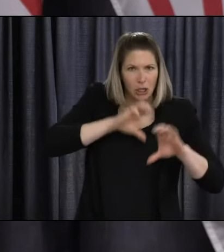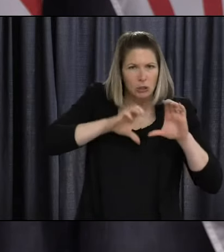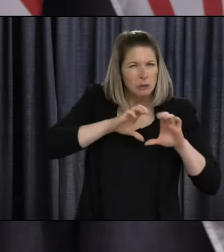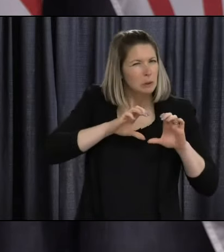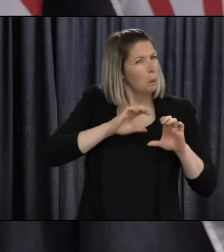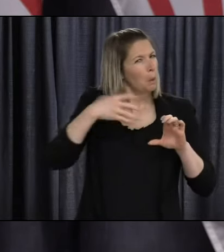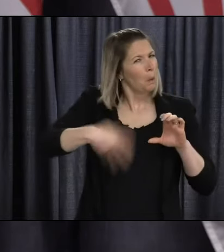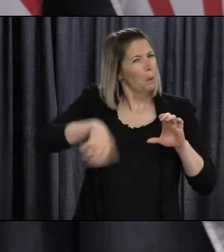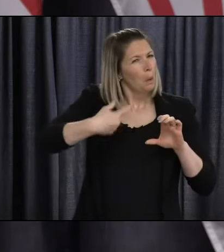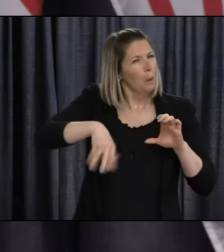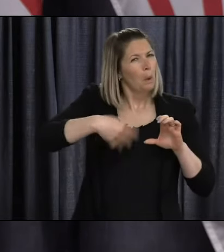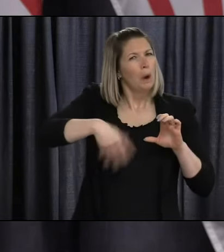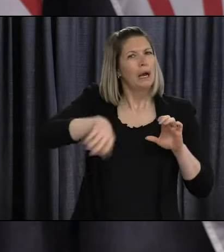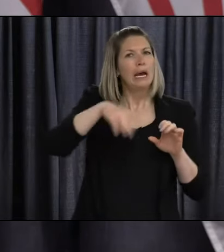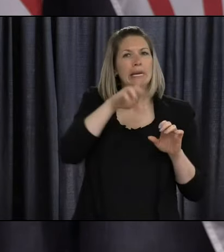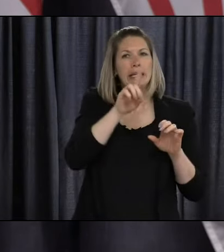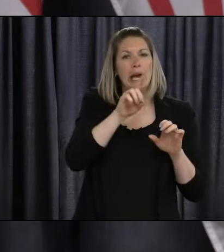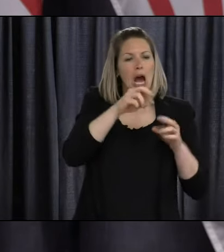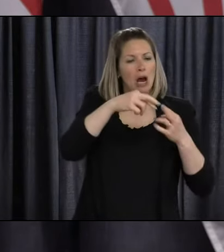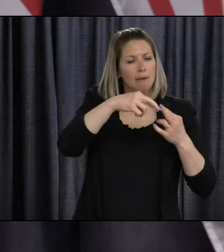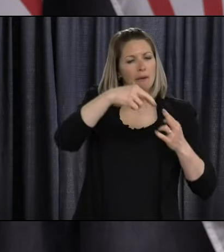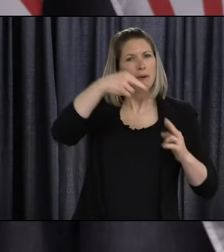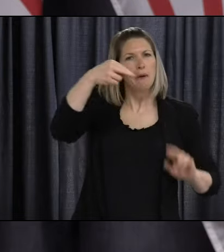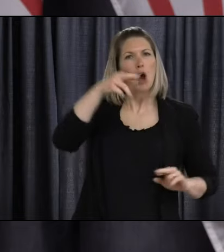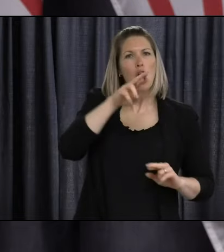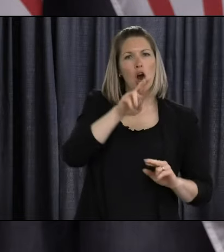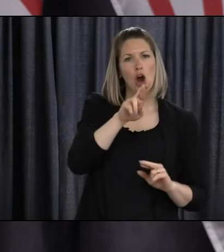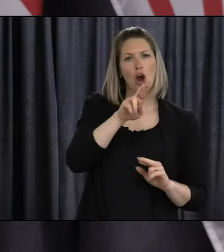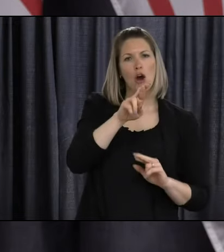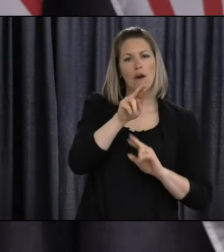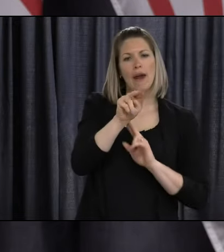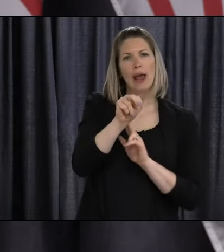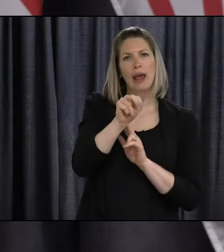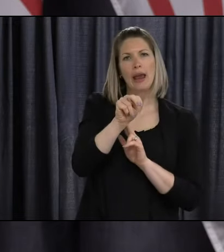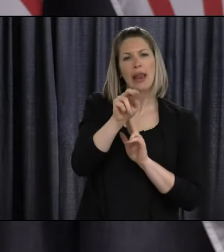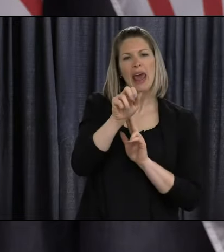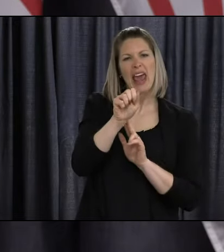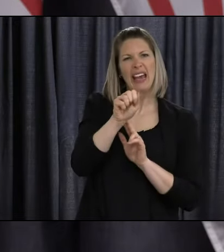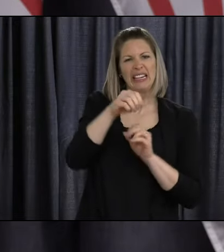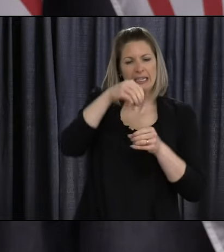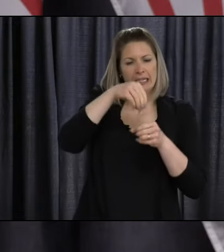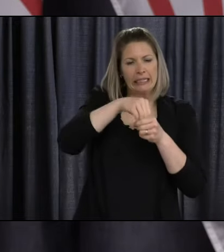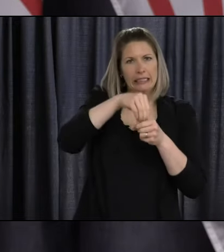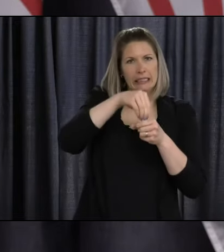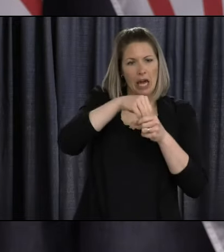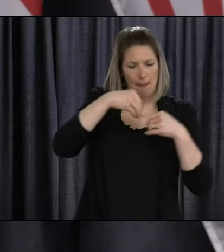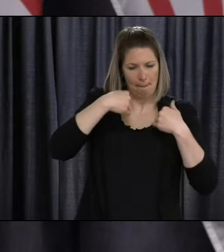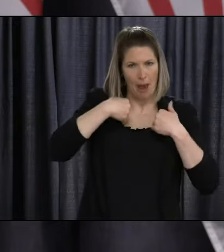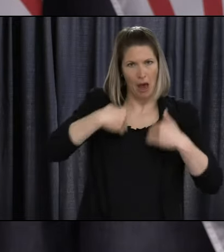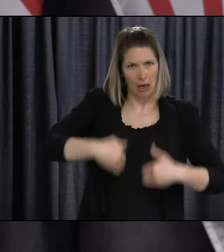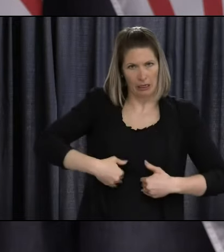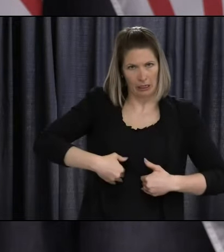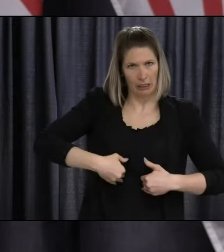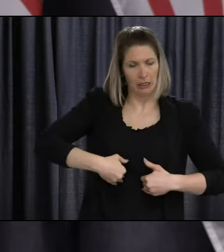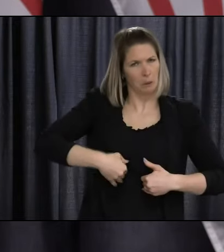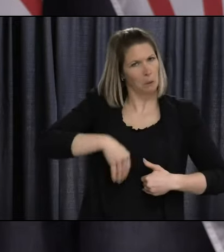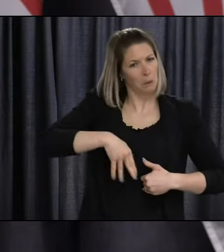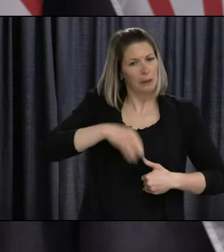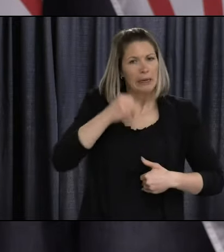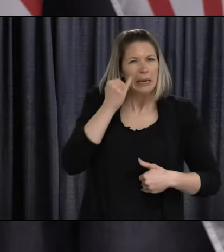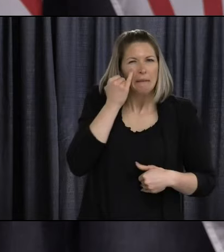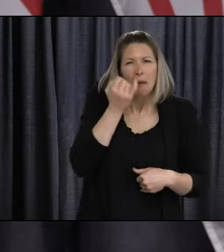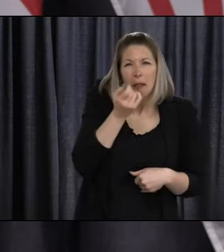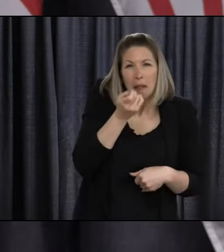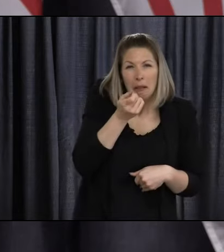is any of that RNA present, then it's at a level that's high enough to be detected, even if it's just